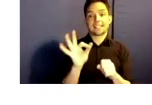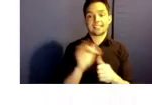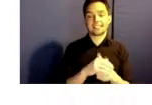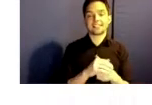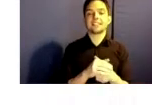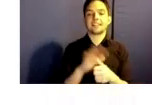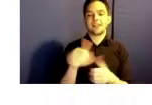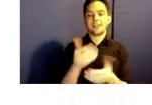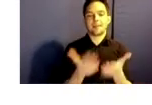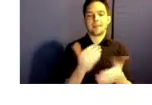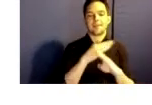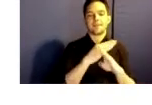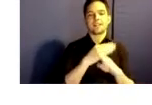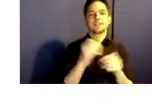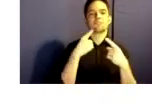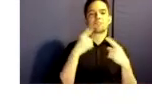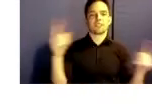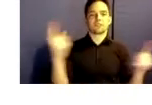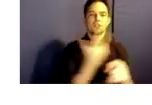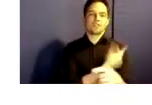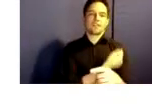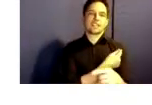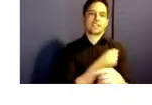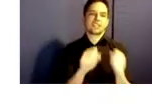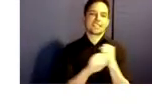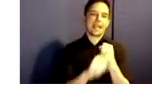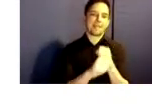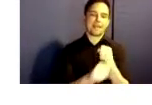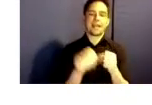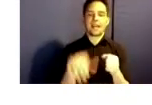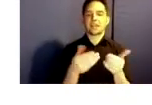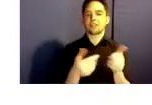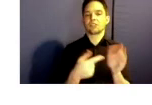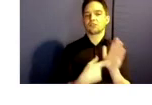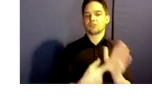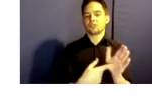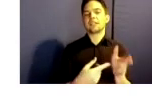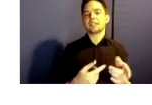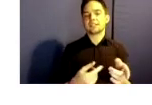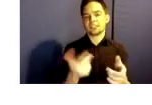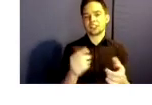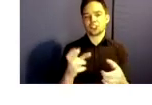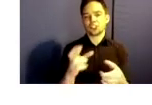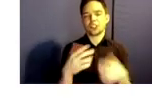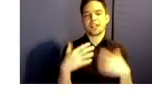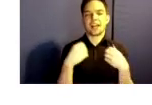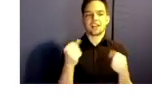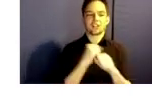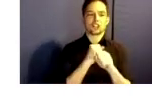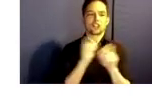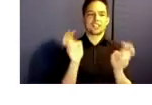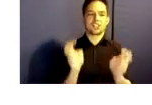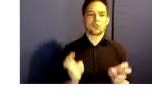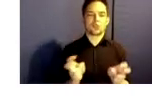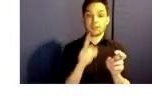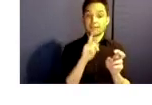a successful vaccination campaign and pose gender-related health security issue. So it's very